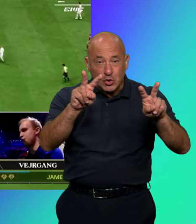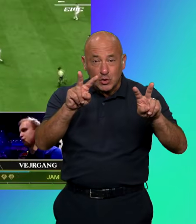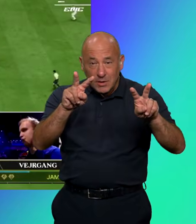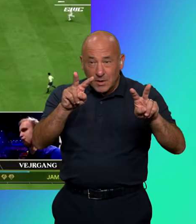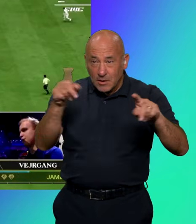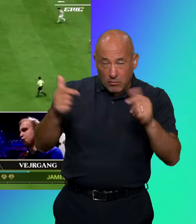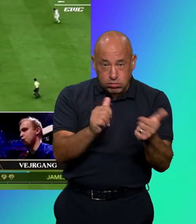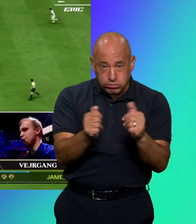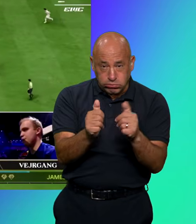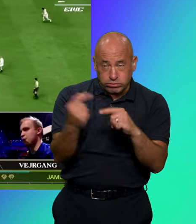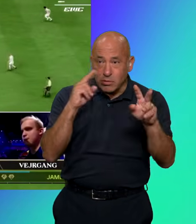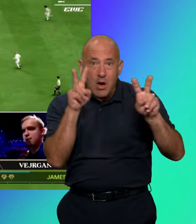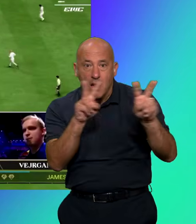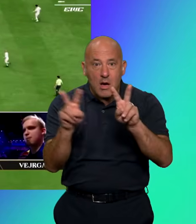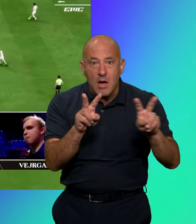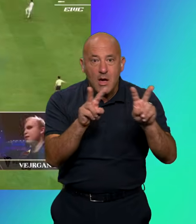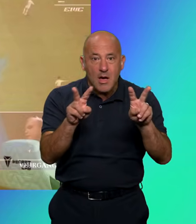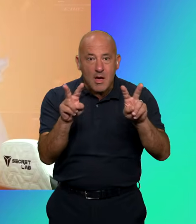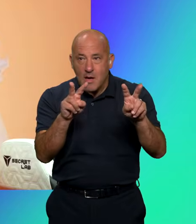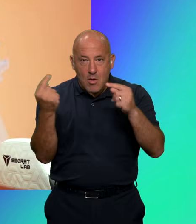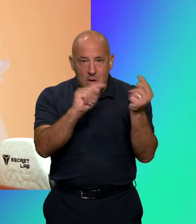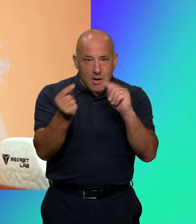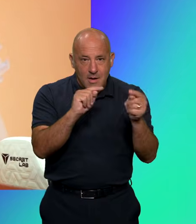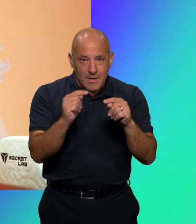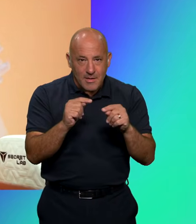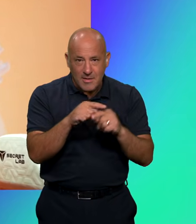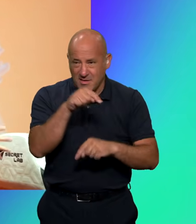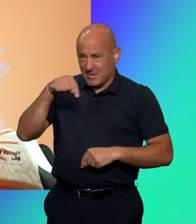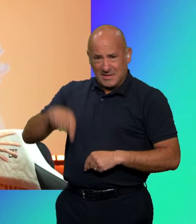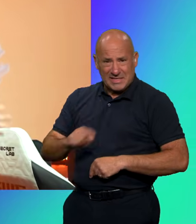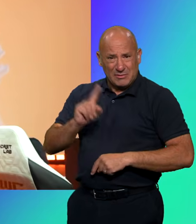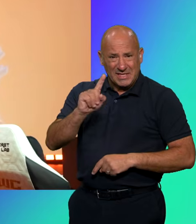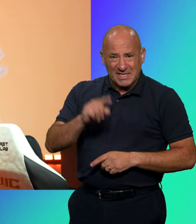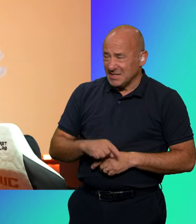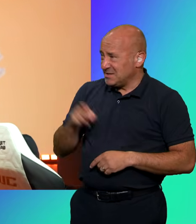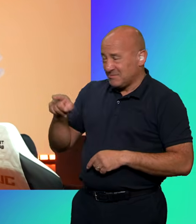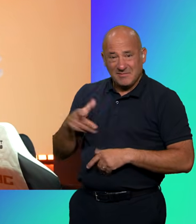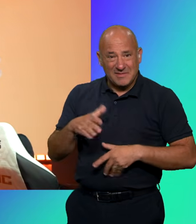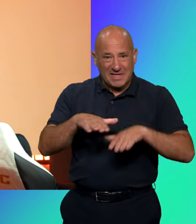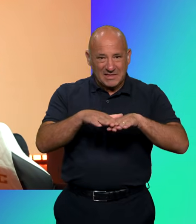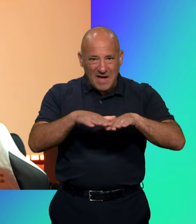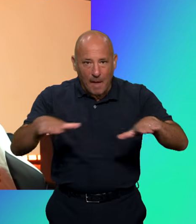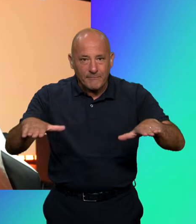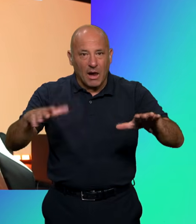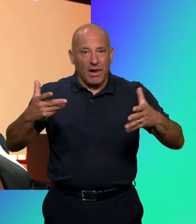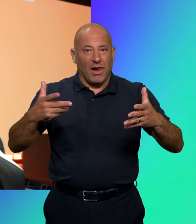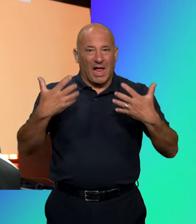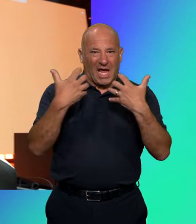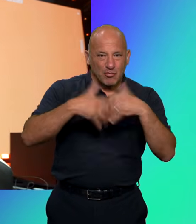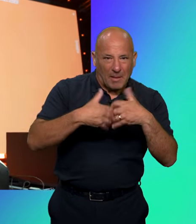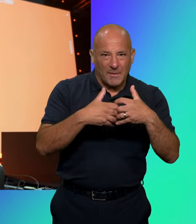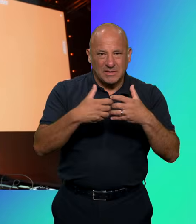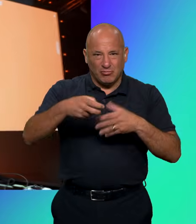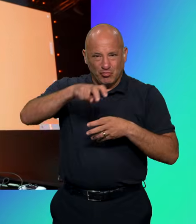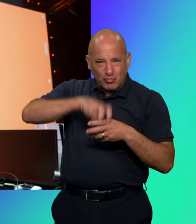for those games they'll be playing. And down here we've got where they're going to be competing here on these tables with all the equipment they need. And while it's quiet